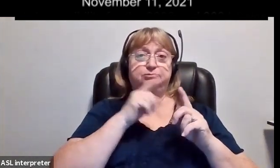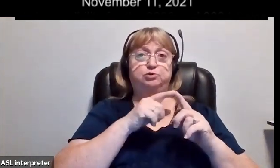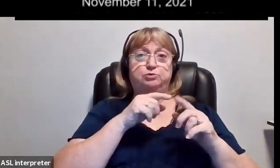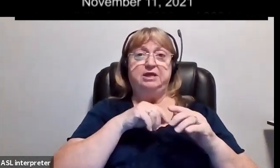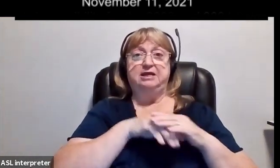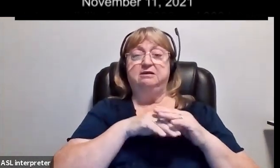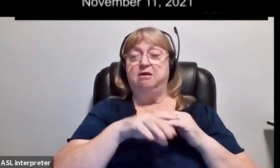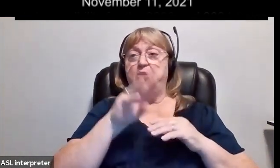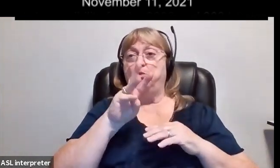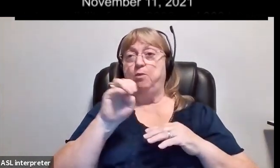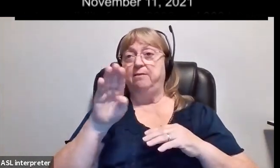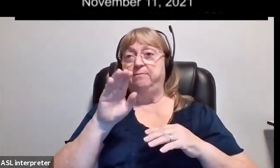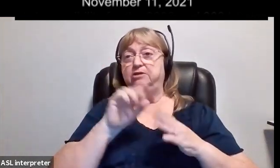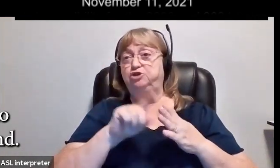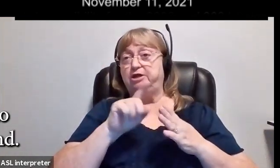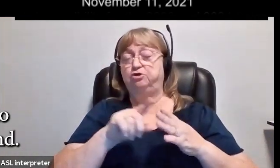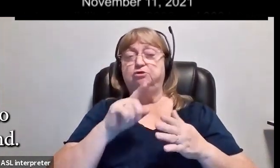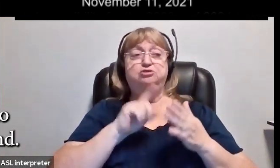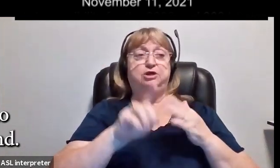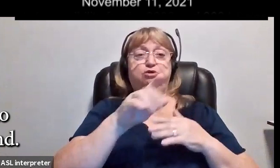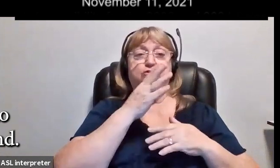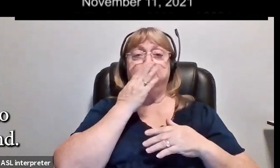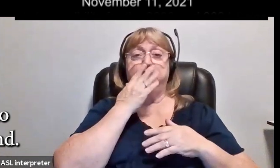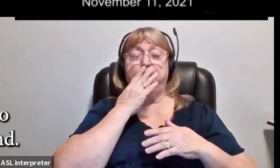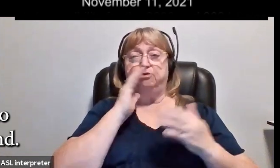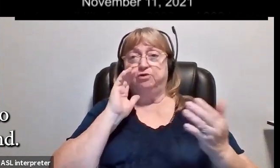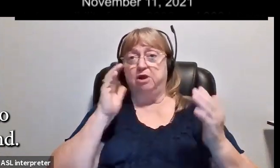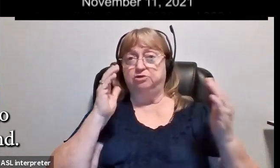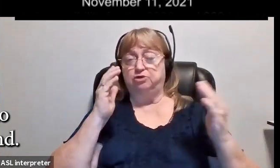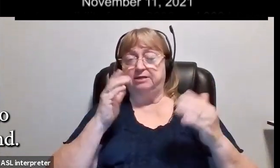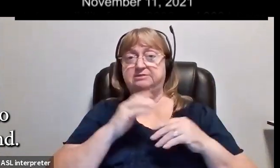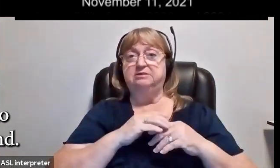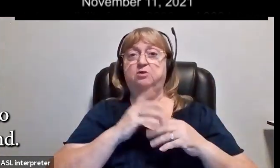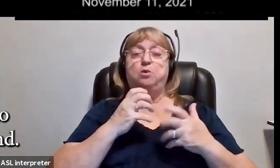web checker, check your color contrast. And what we'd like to see is a ratio of